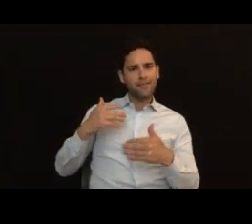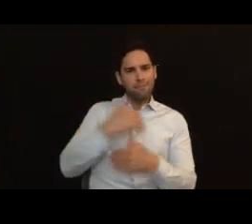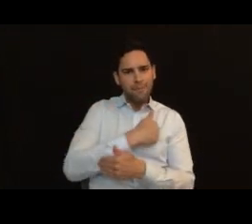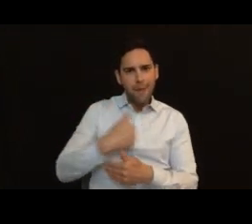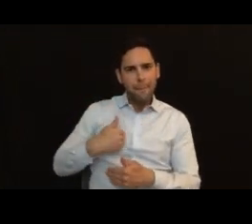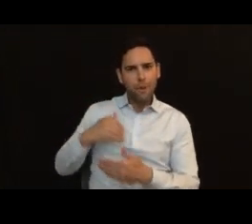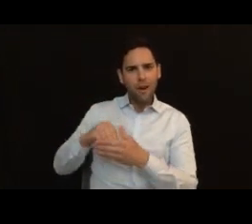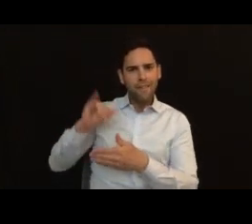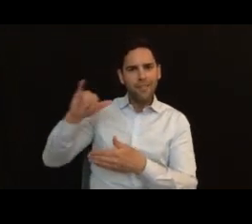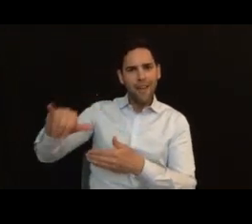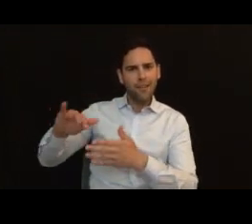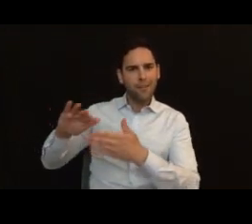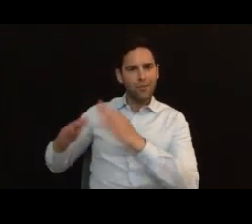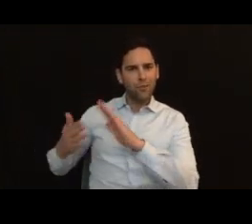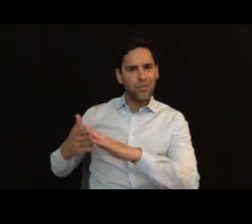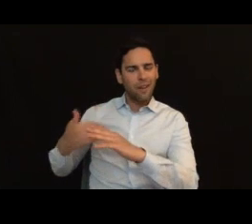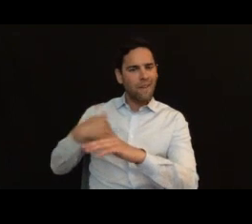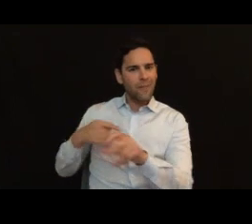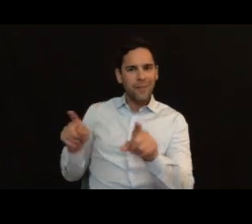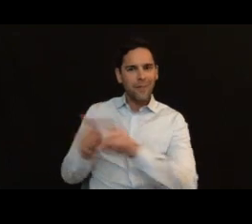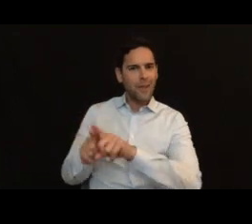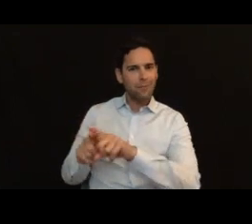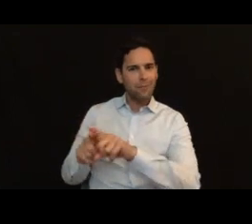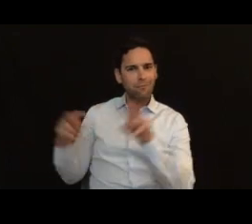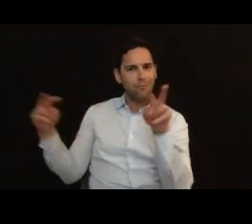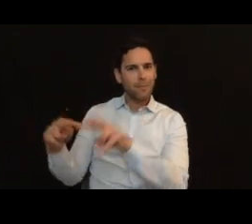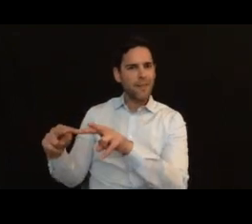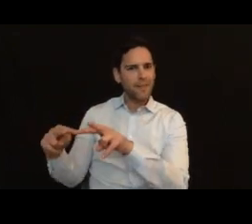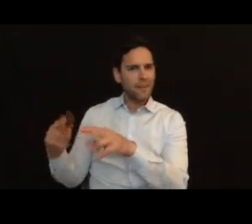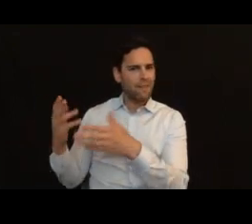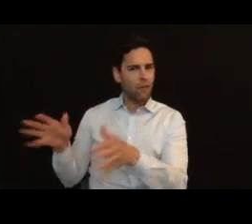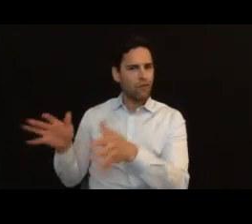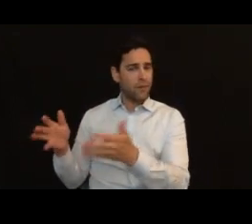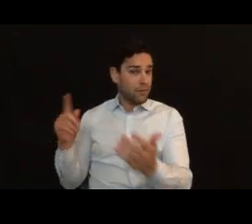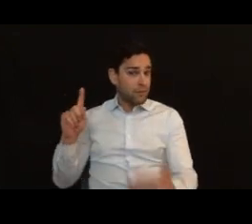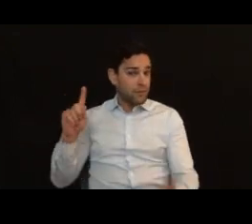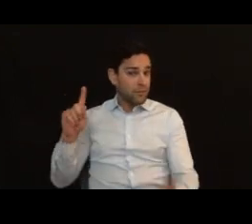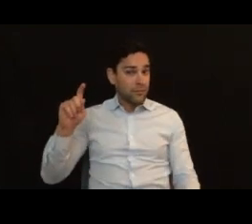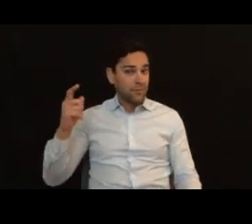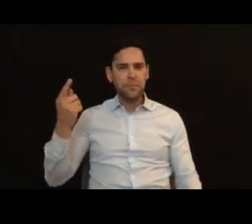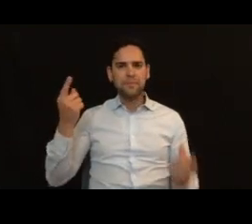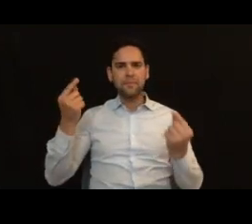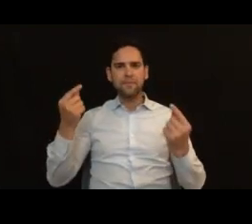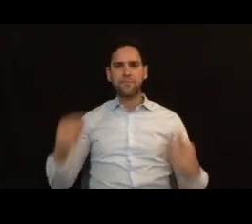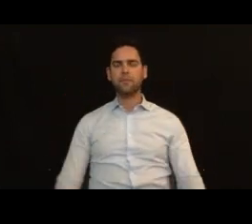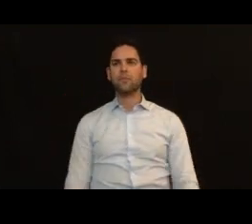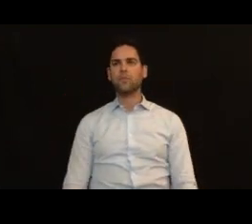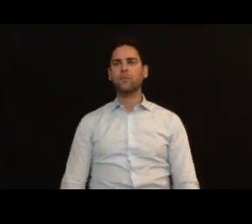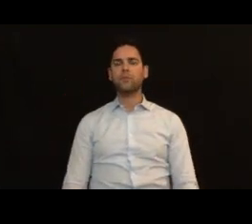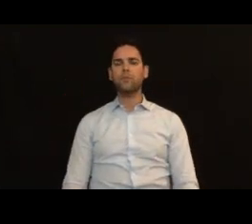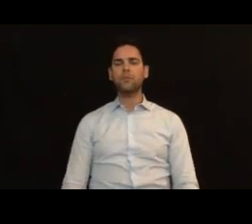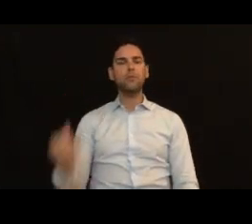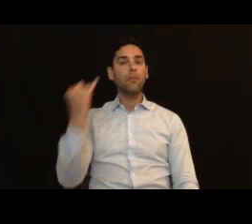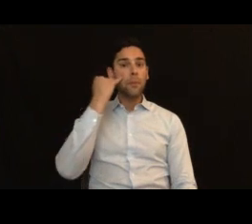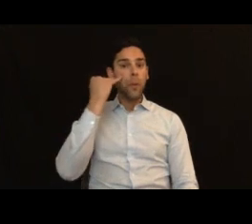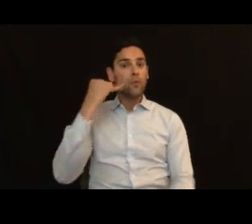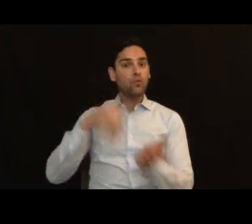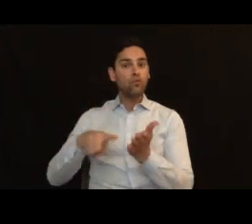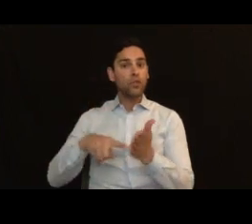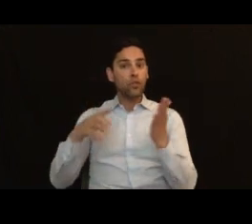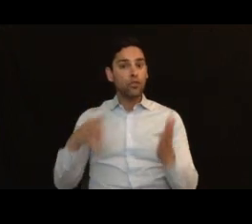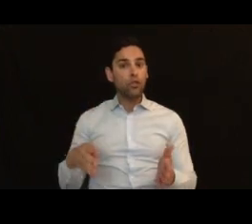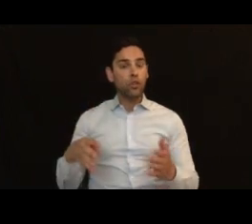members of the community? What if the researcher is part of the community and is part of not only transmitting the